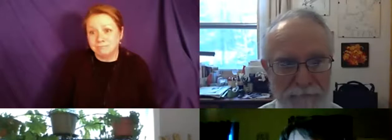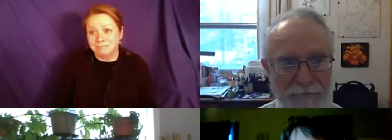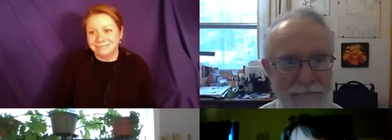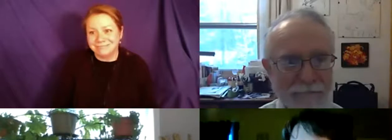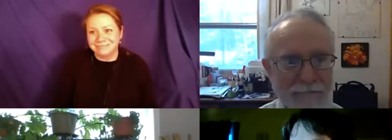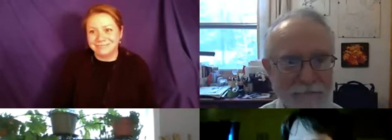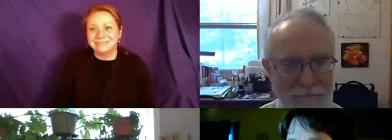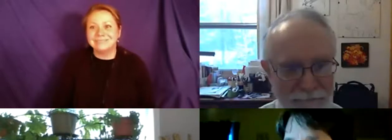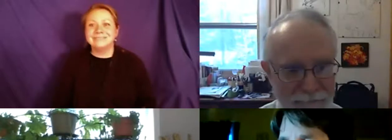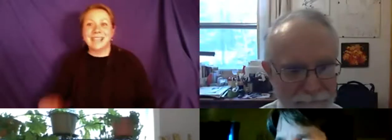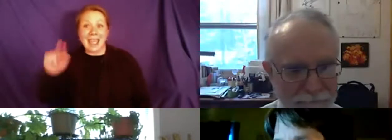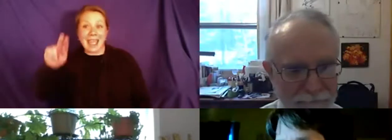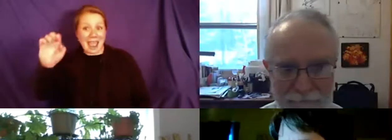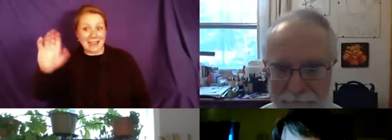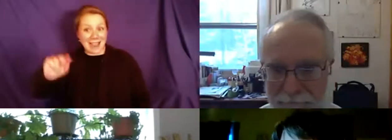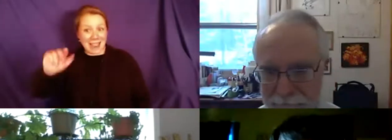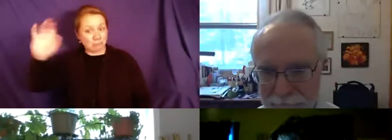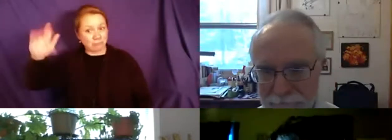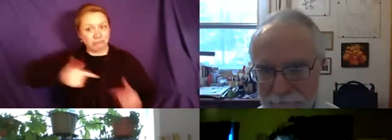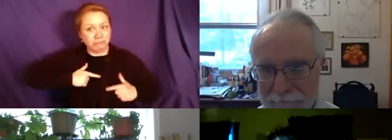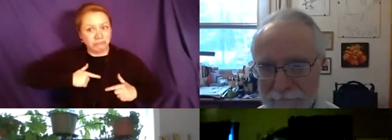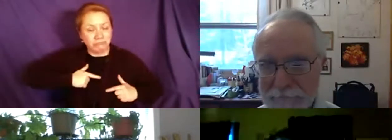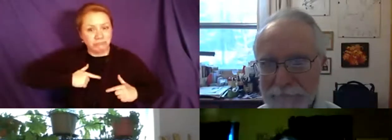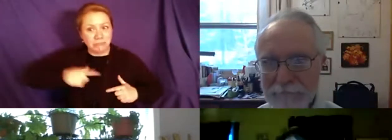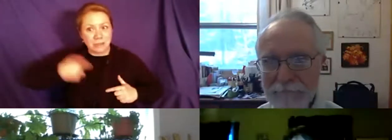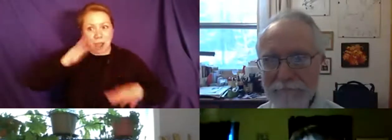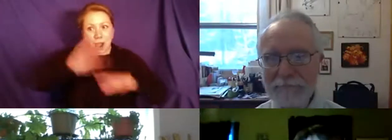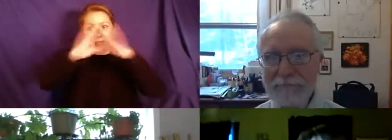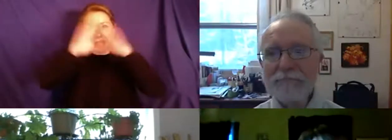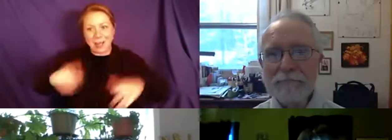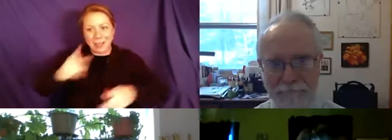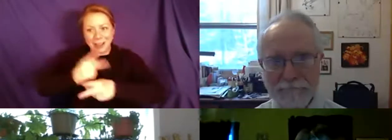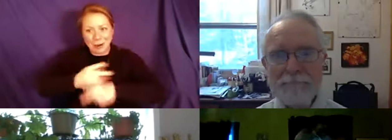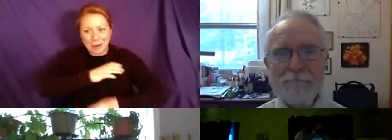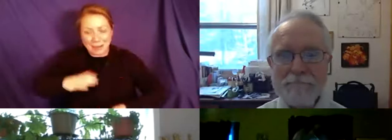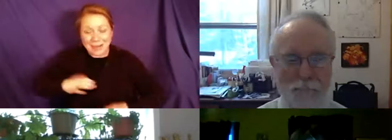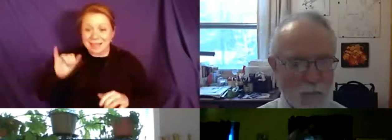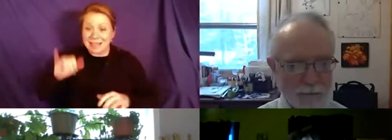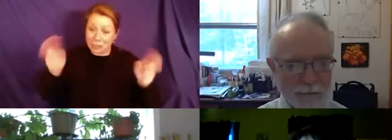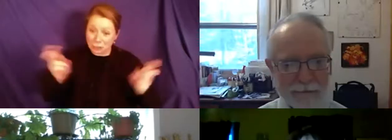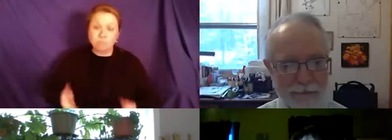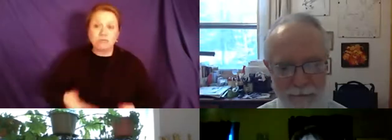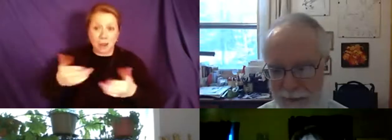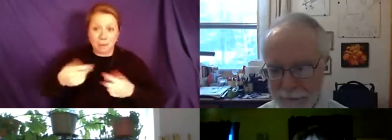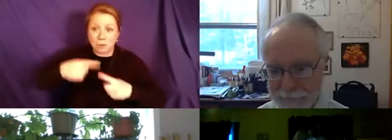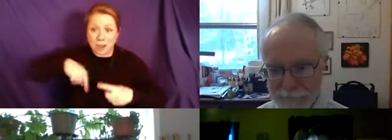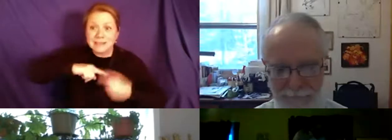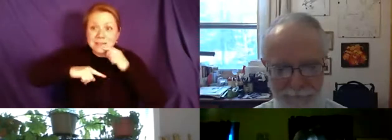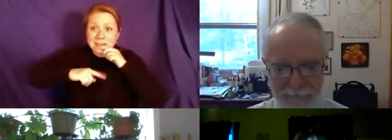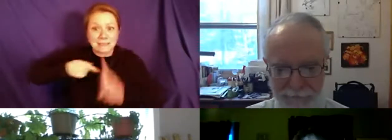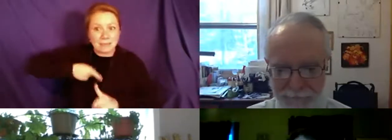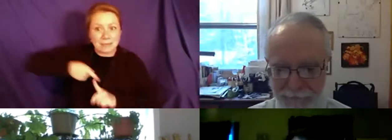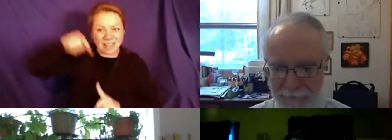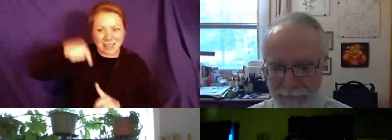So I think I have to take that on because I'm on the healthcare committee and that issue has been brought to us specifically